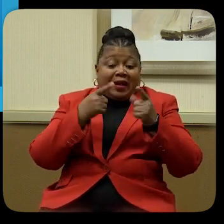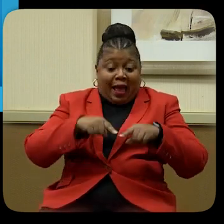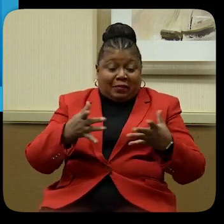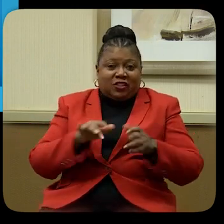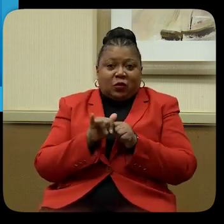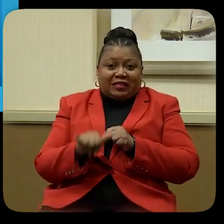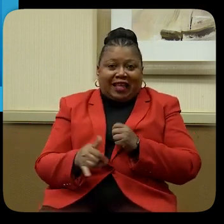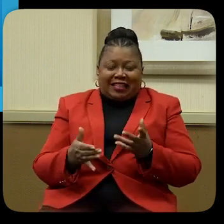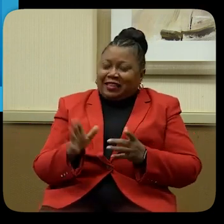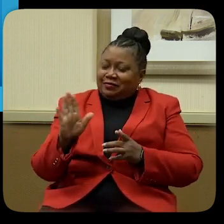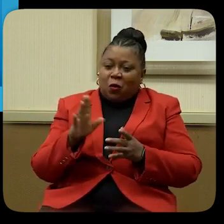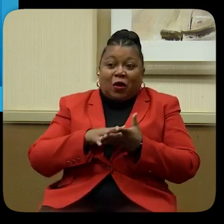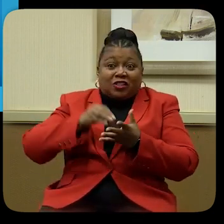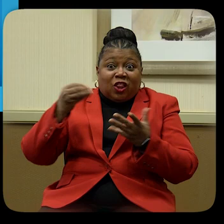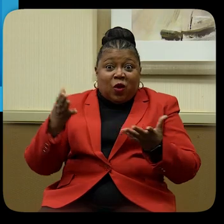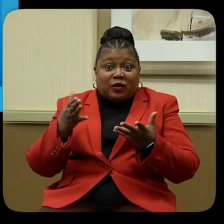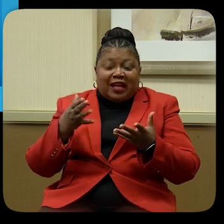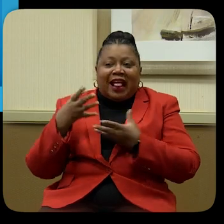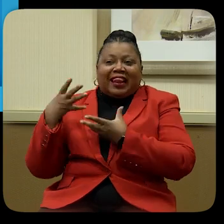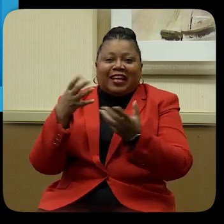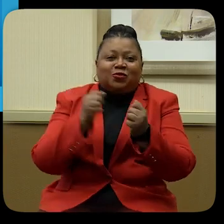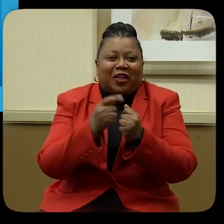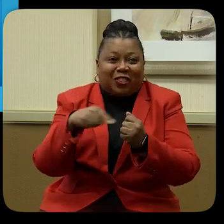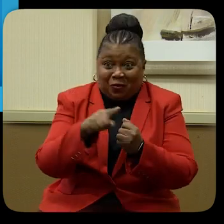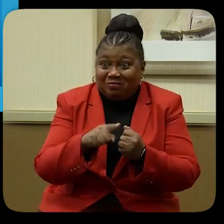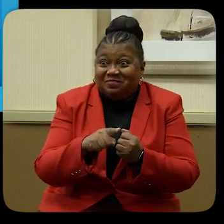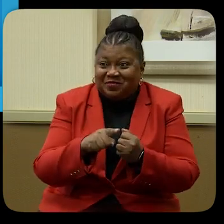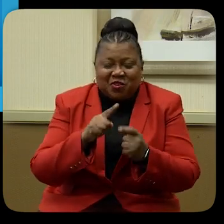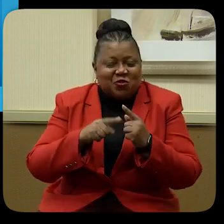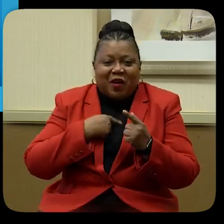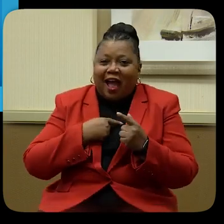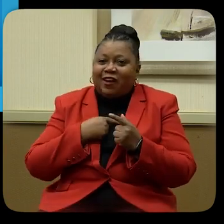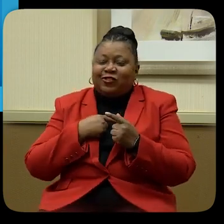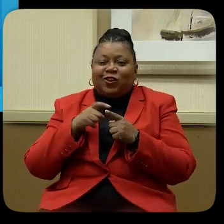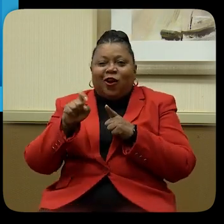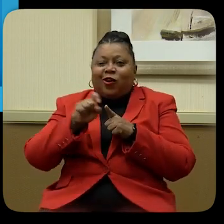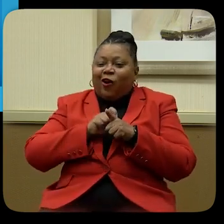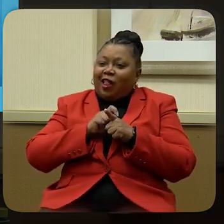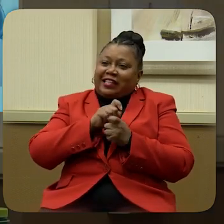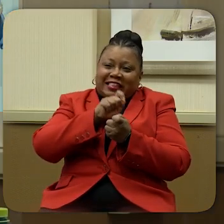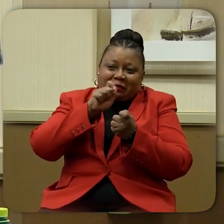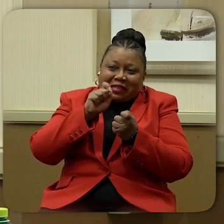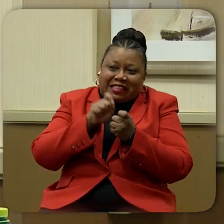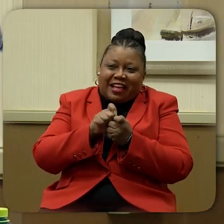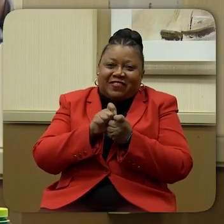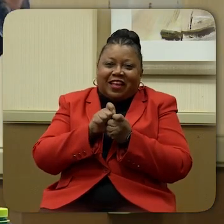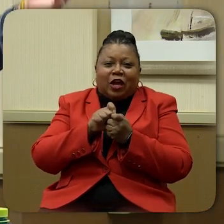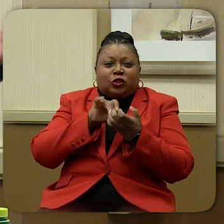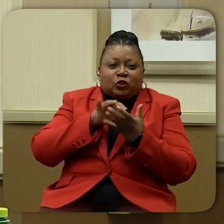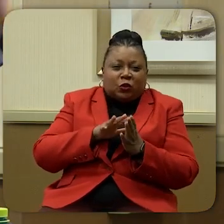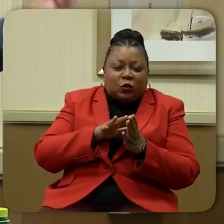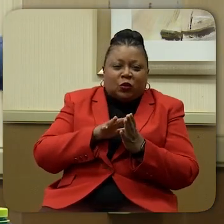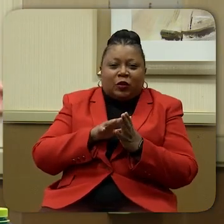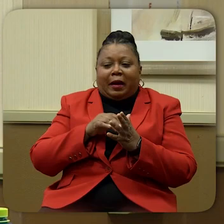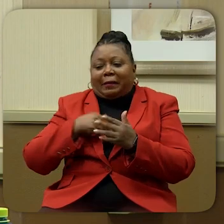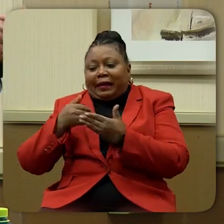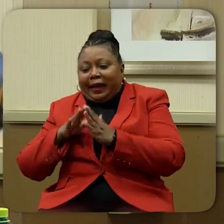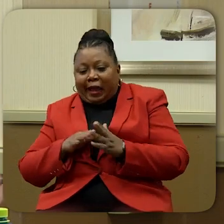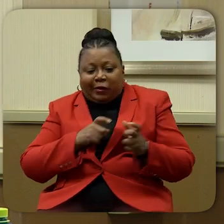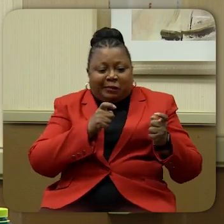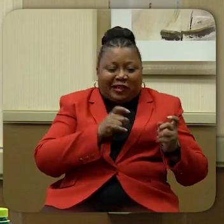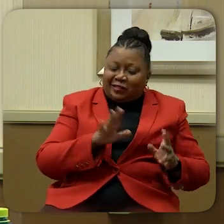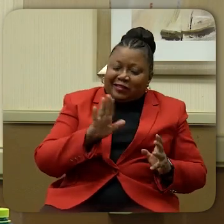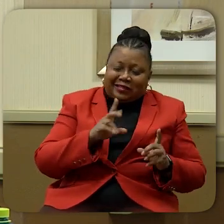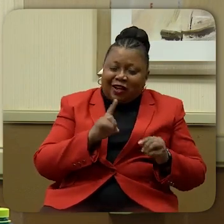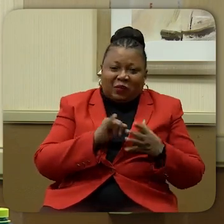here stays here, but what's learned here leaves here. So you don't have to call out a specific student or by name or administrator